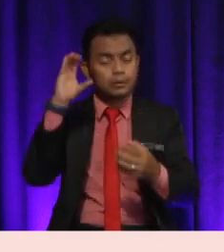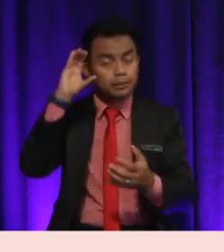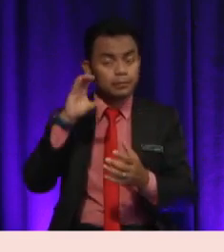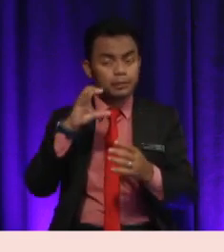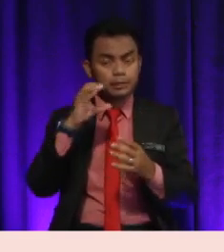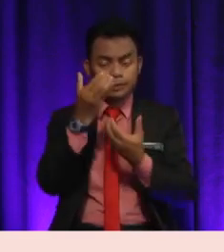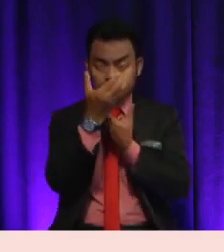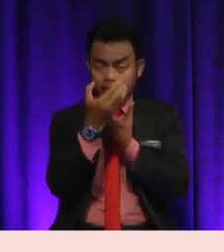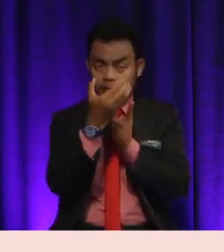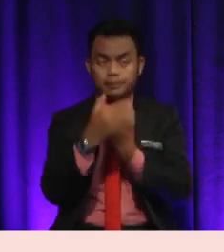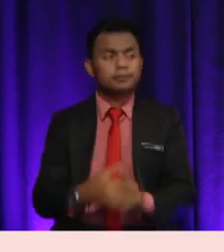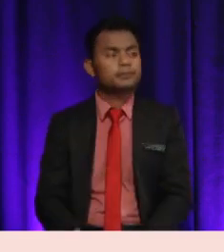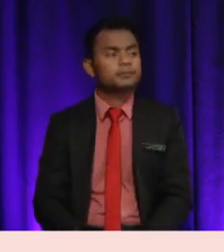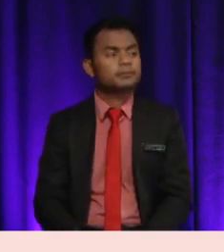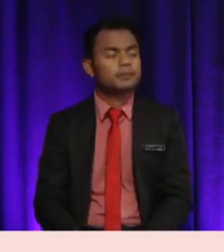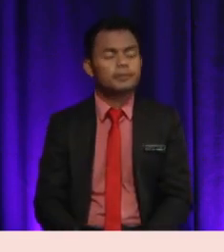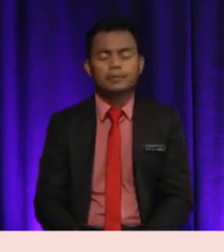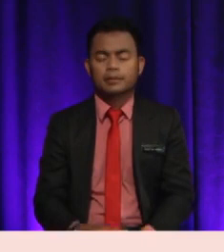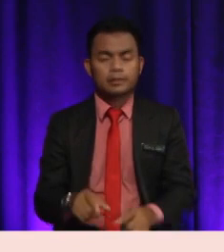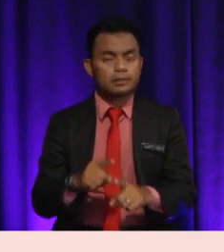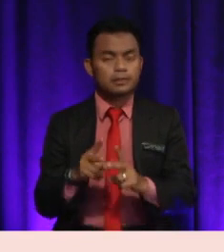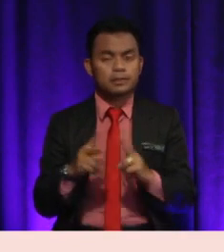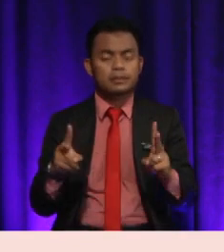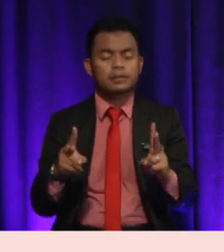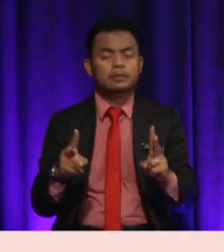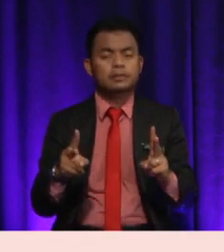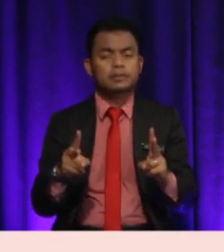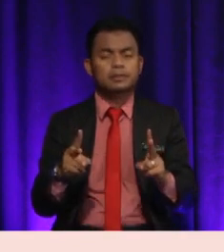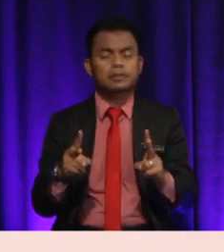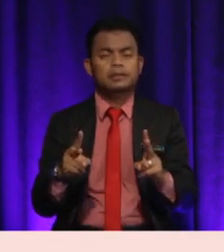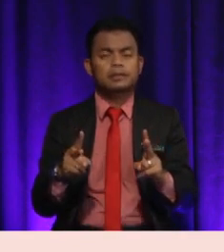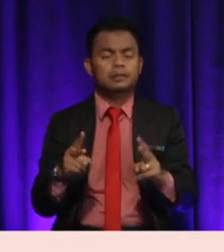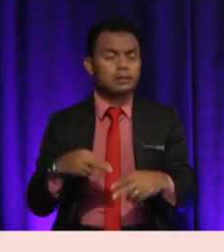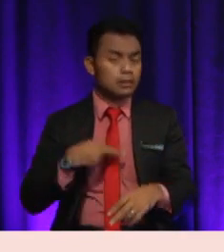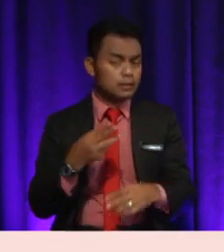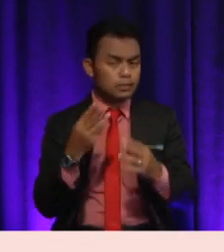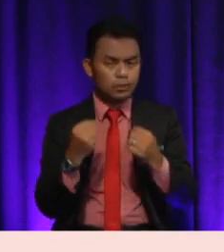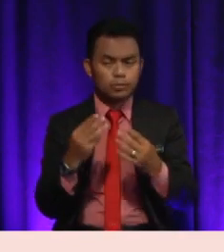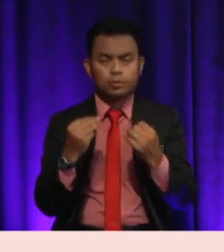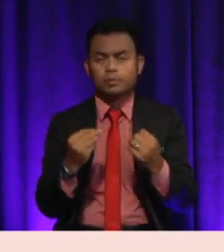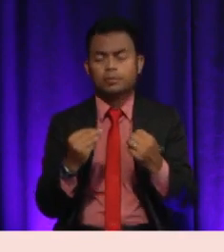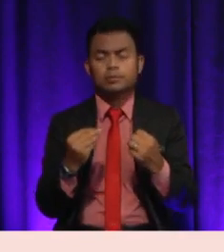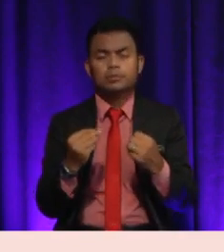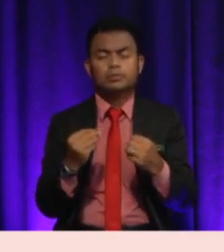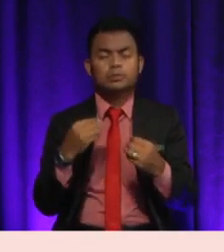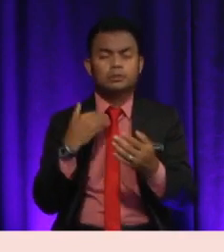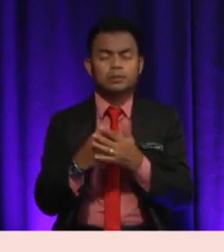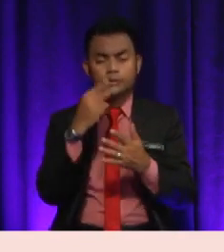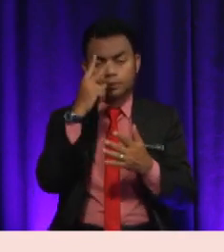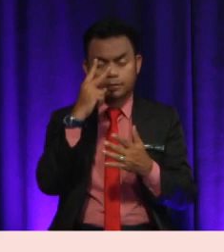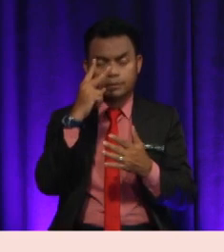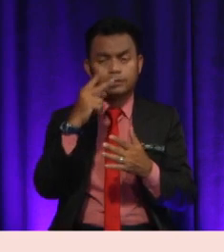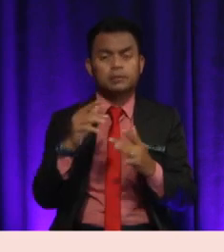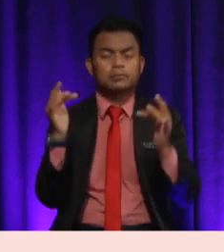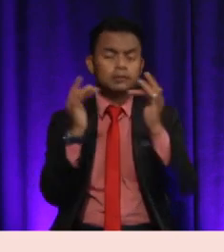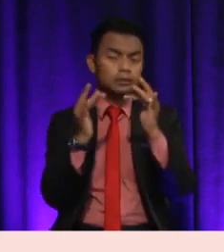to get it. She was so determined to choose the best camera that she spent many weeks scrolling through websites and scanning books in the